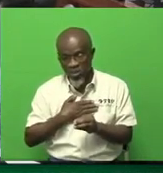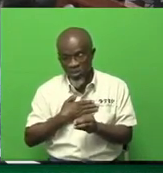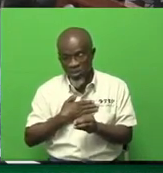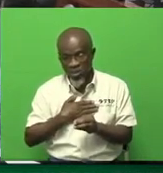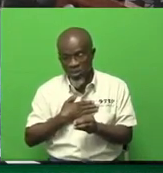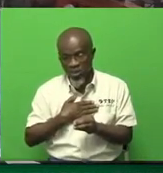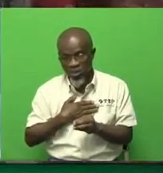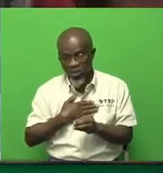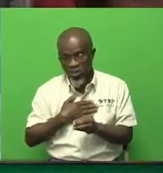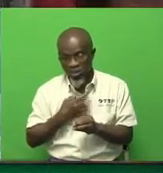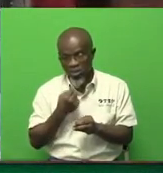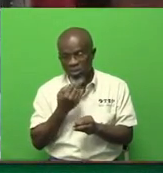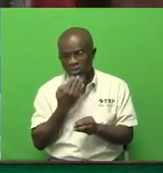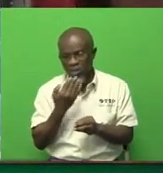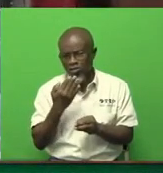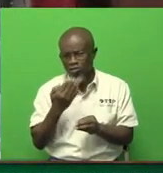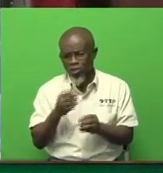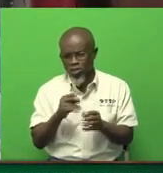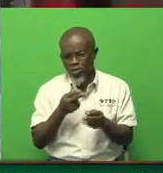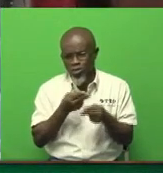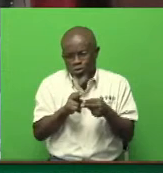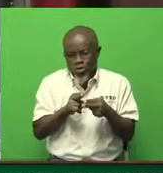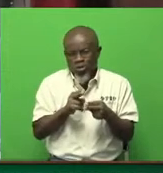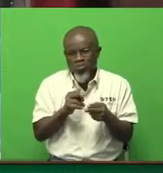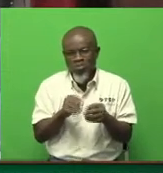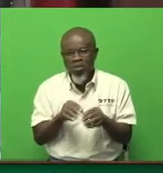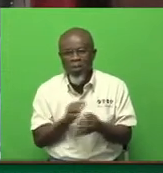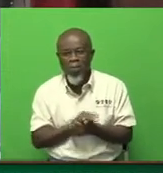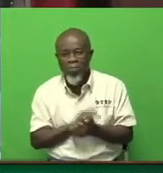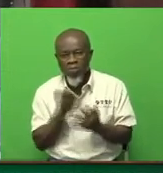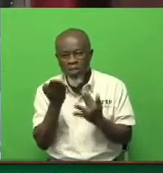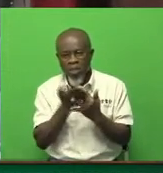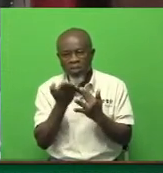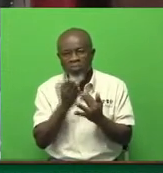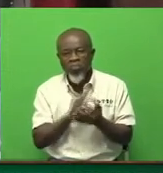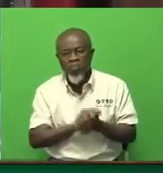thank you for a break action